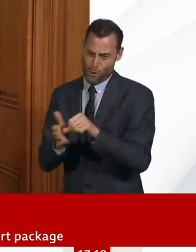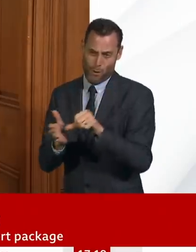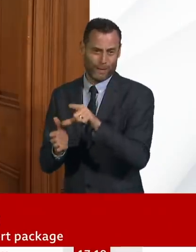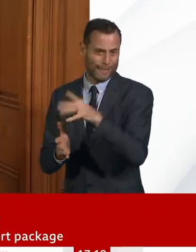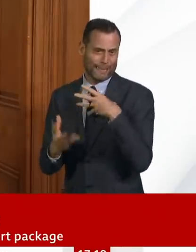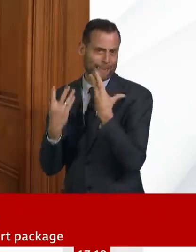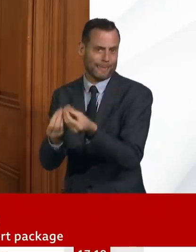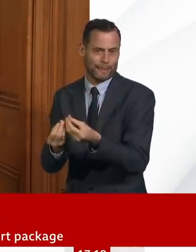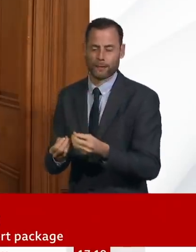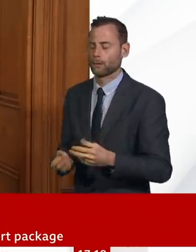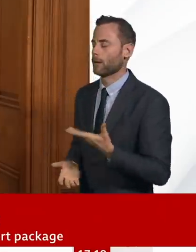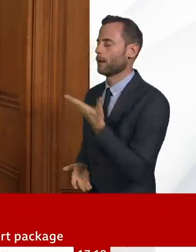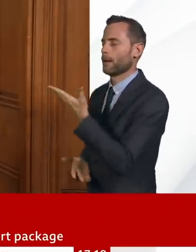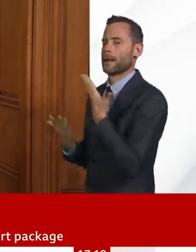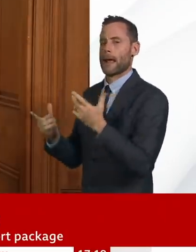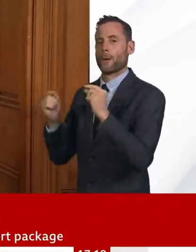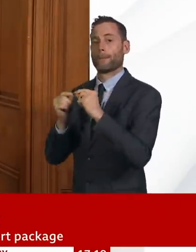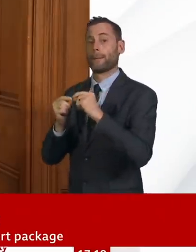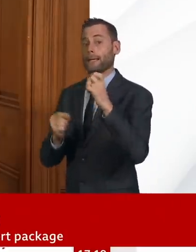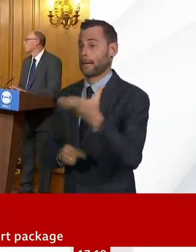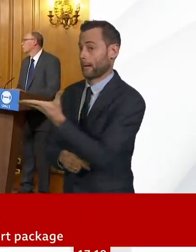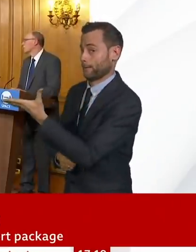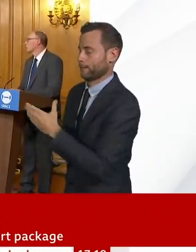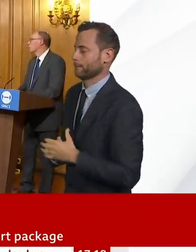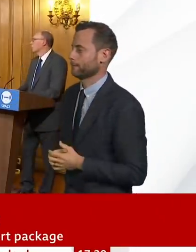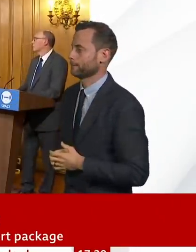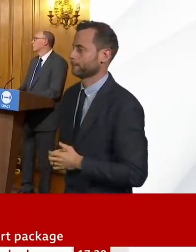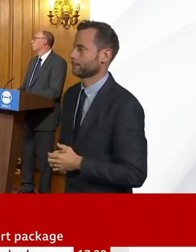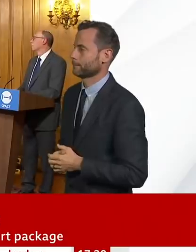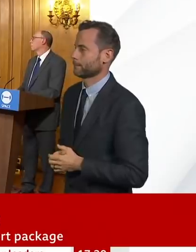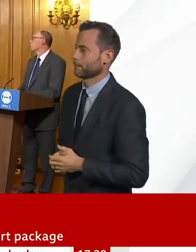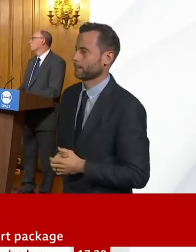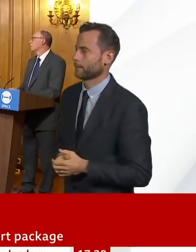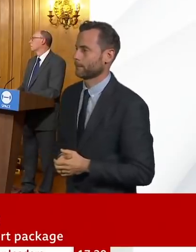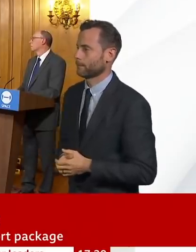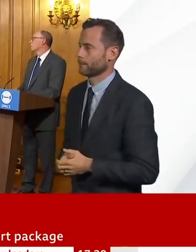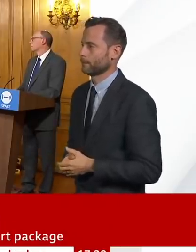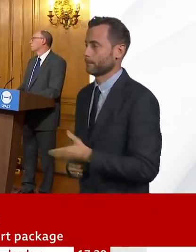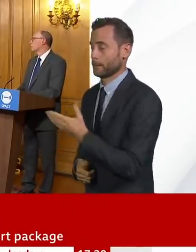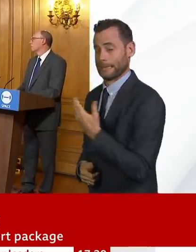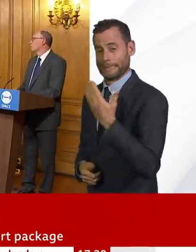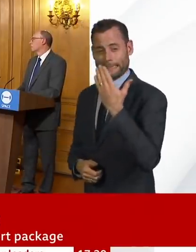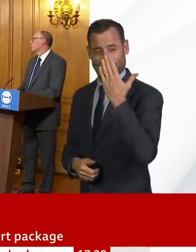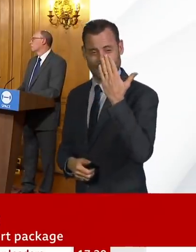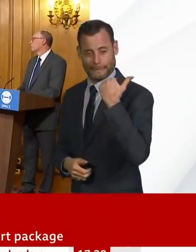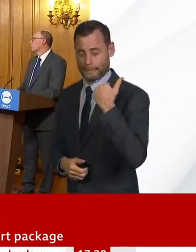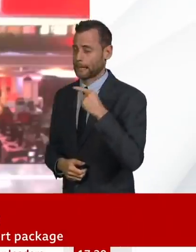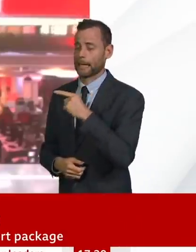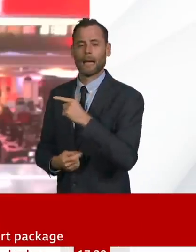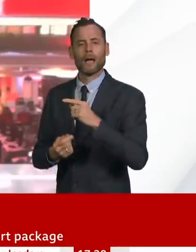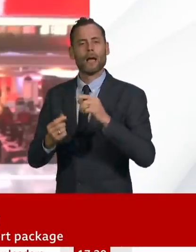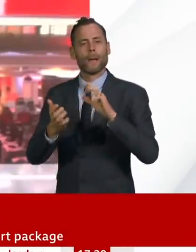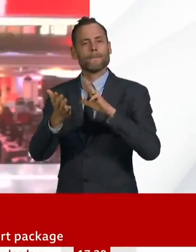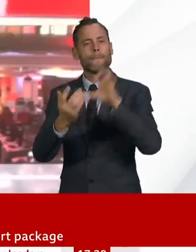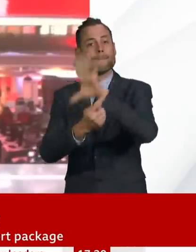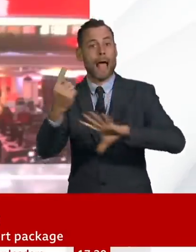Let's go to Vicky Young of the BBC, please. Vicky. Prime Minister, in the last few hours, thousands and thousands of businesses in Greater Manchester have been